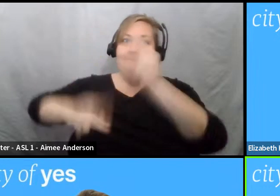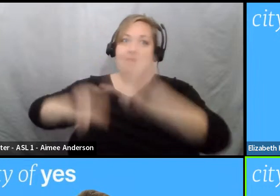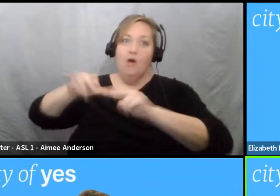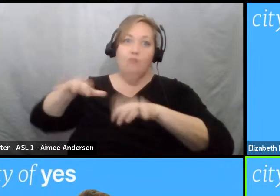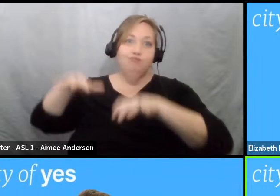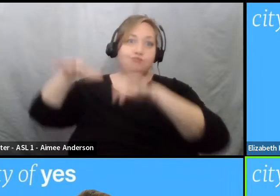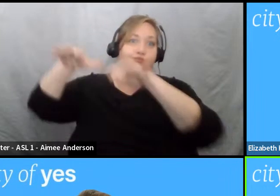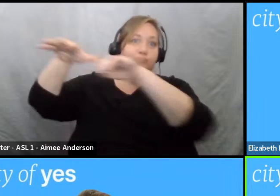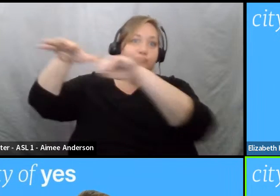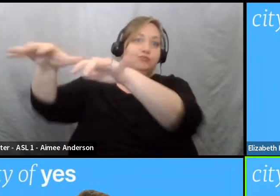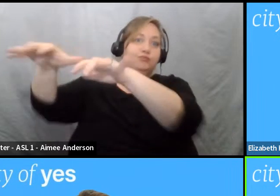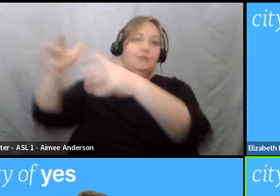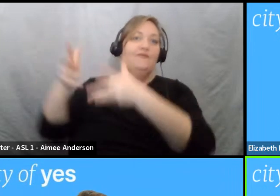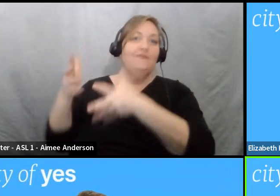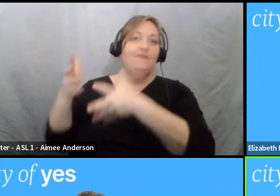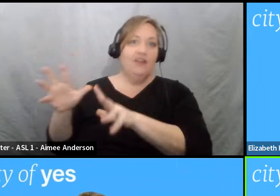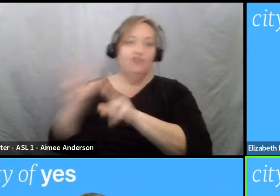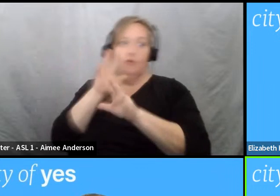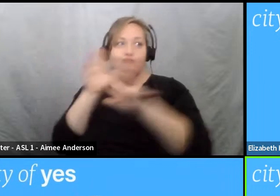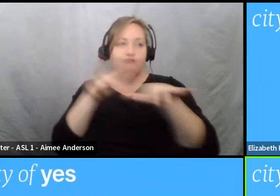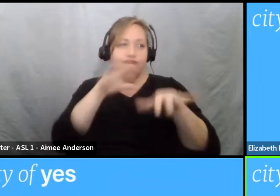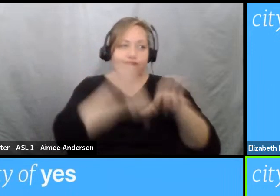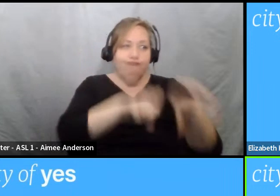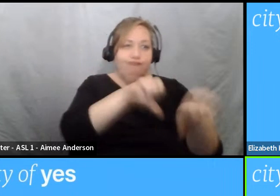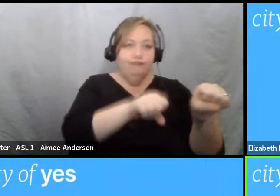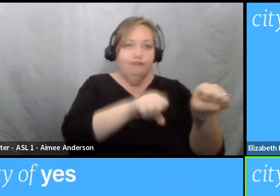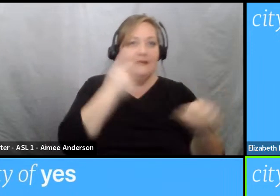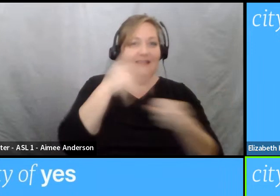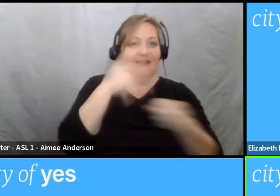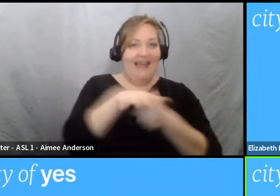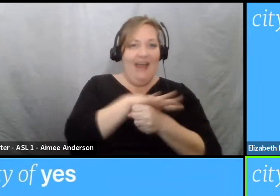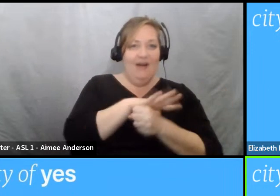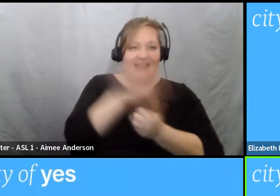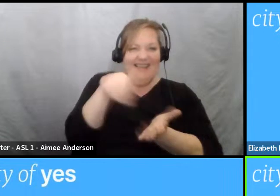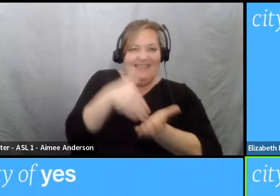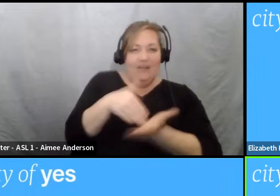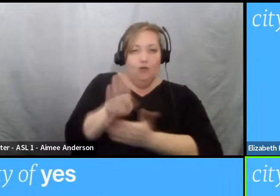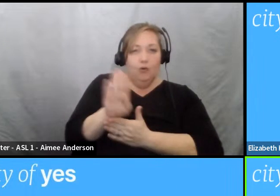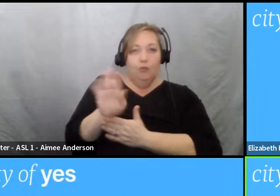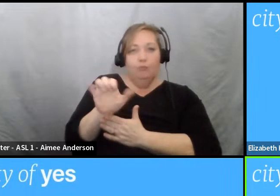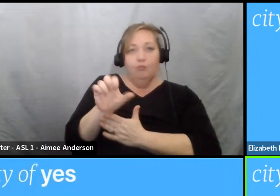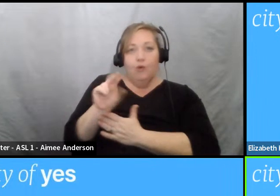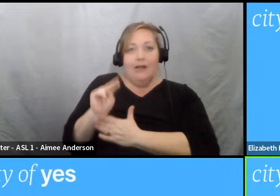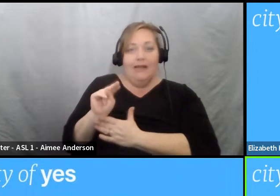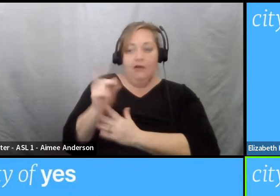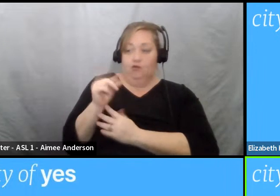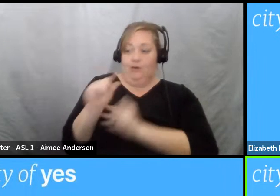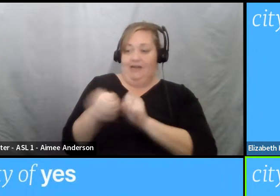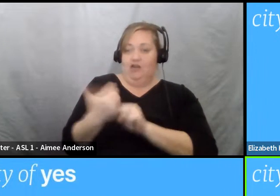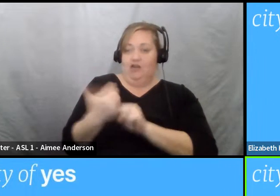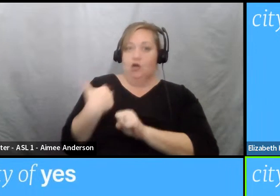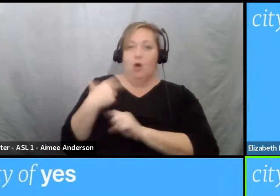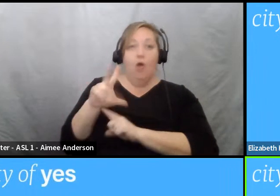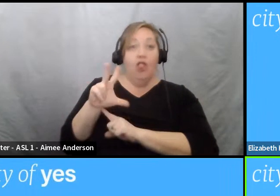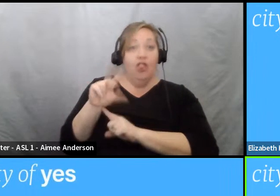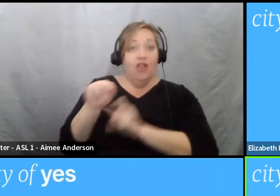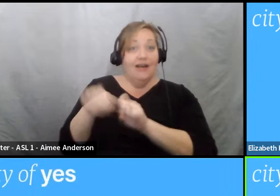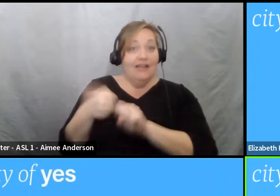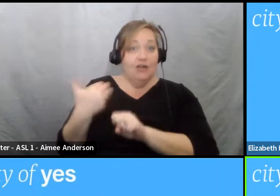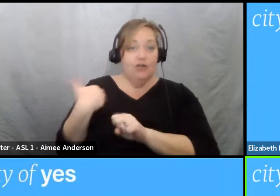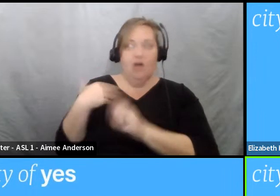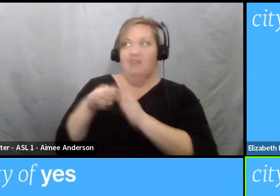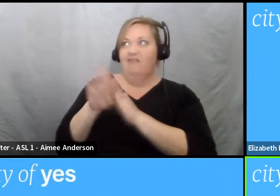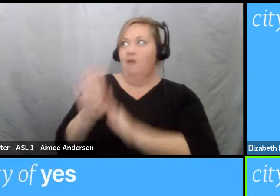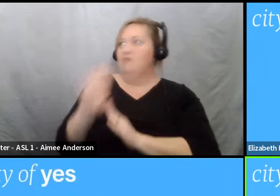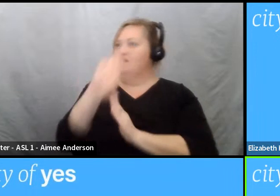existing zoning. And so you see, areas of central Brooklyn that 20 years ago or 30 years ago, these developers would never